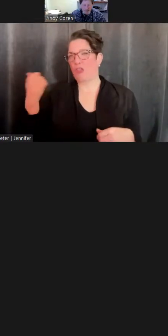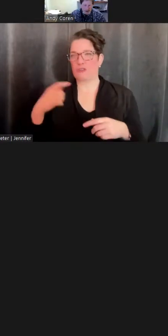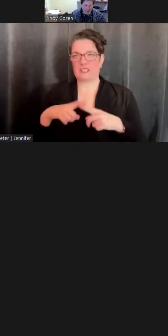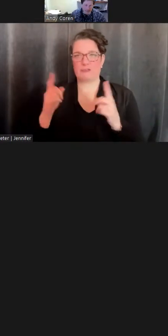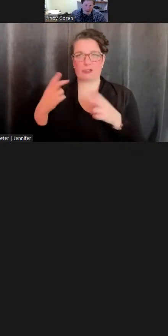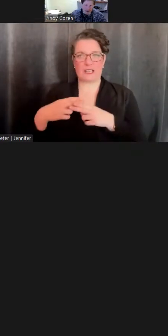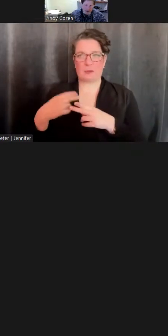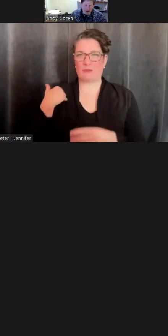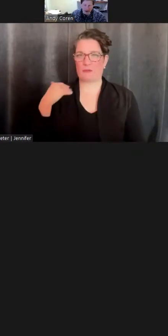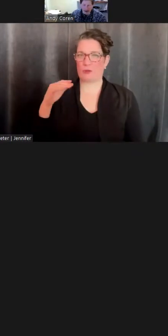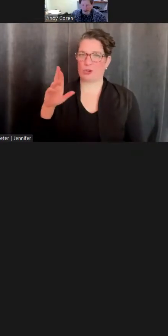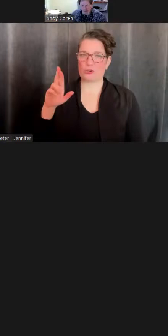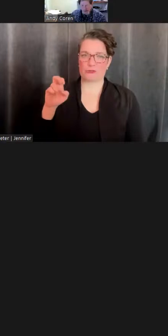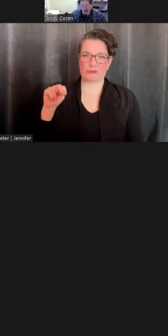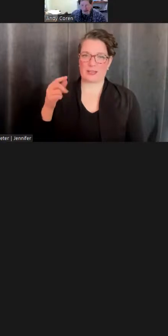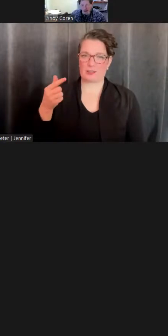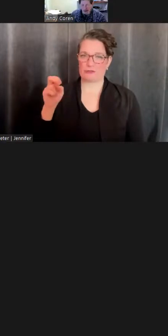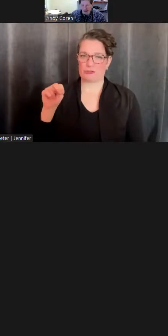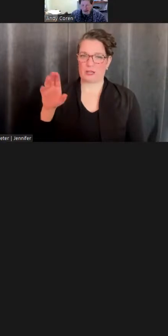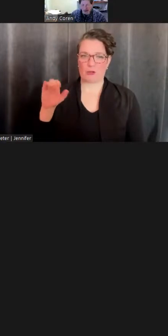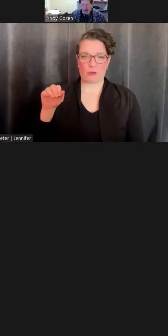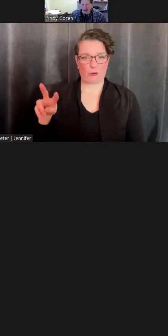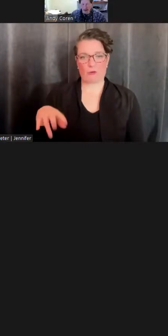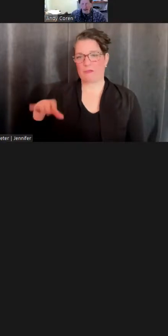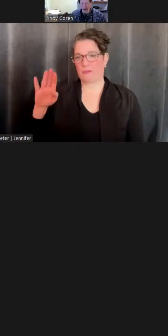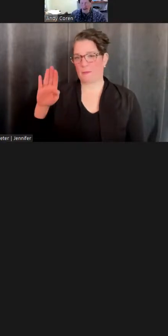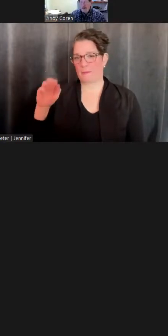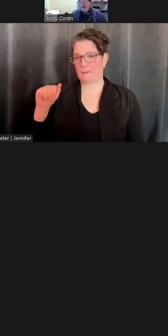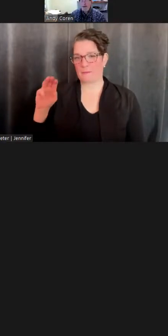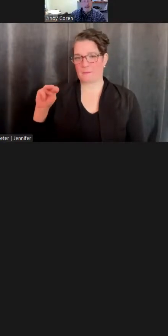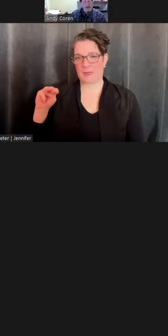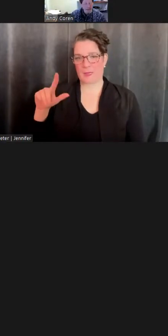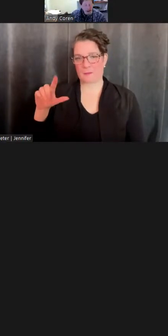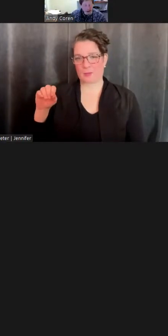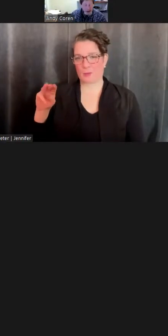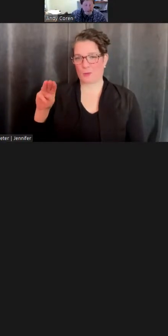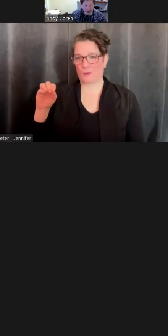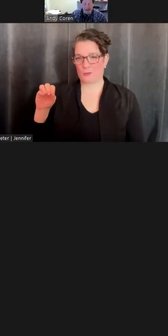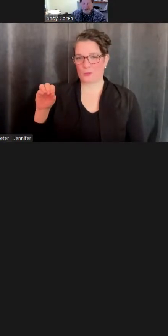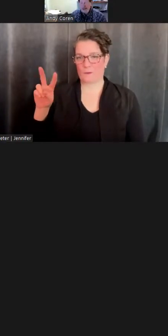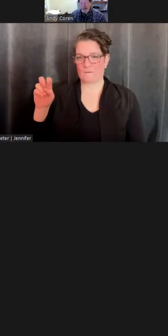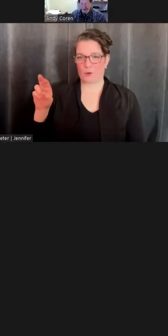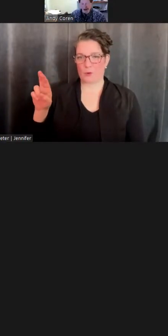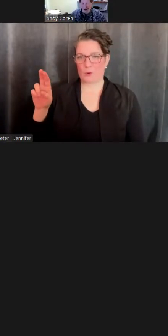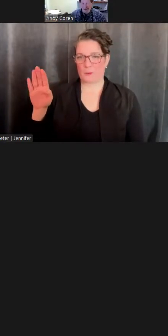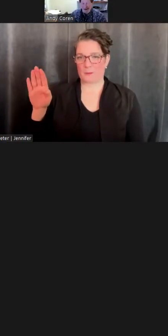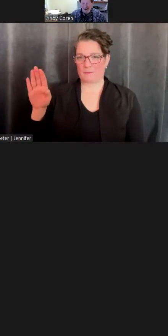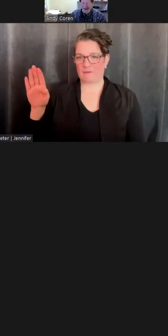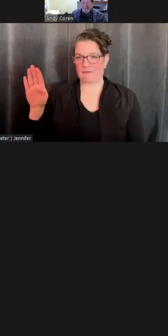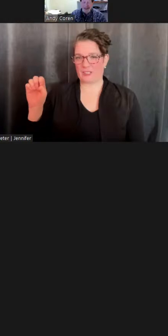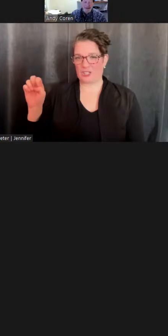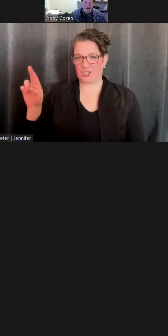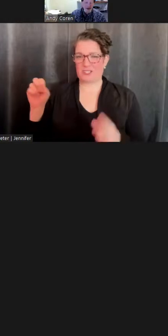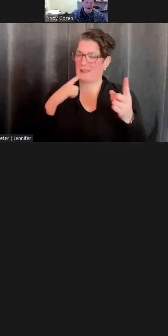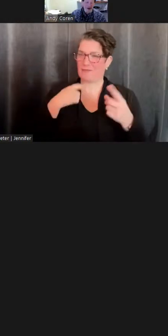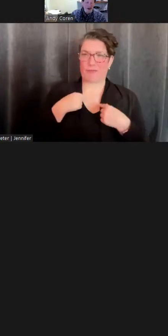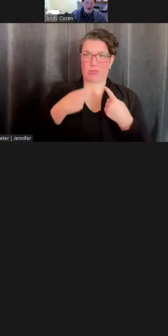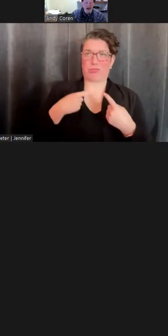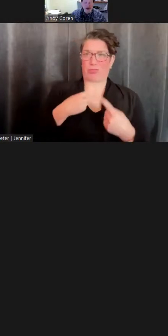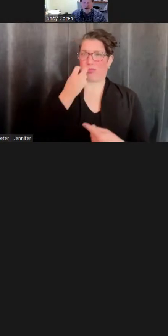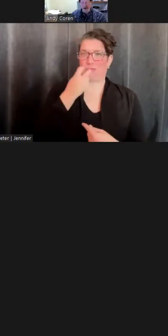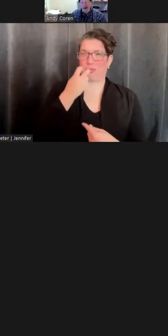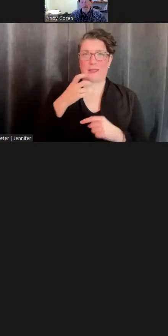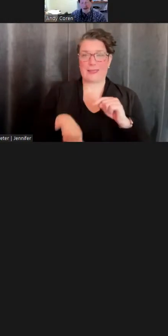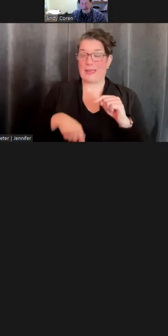and bamlanivimab, and I can't pronounce it, but it's BAM-EDI is how we talk about it. And those are